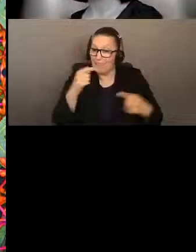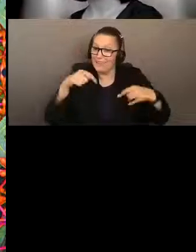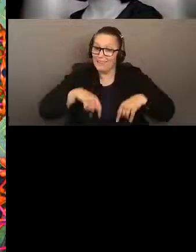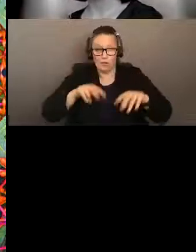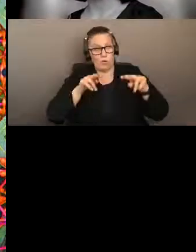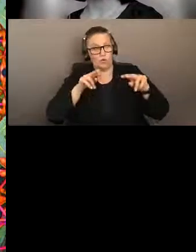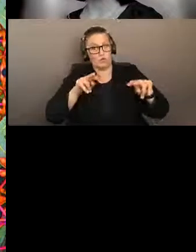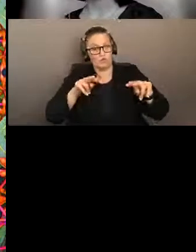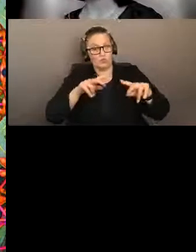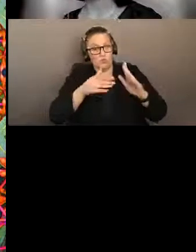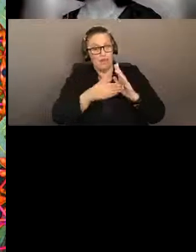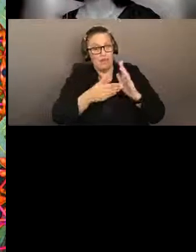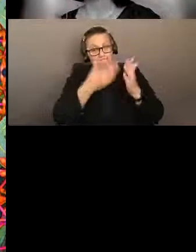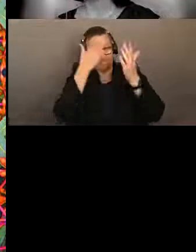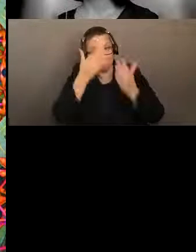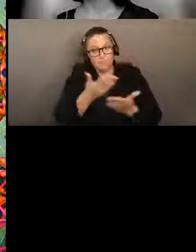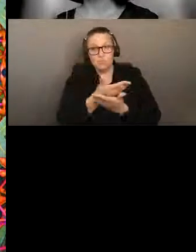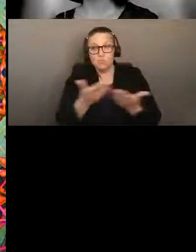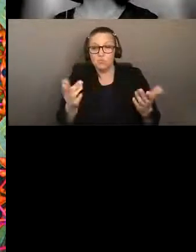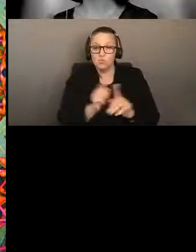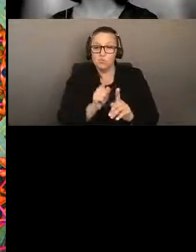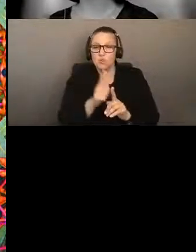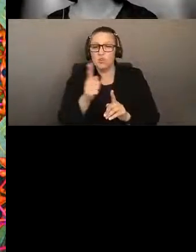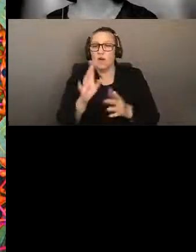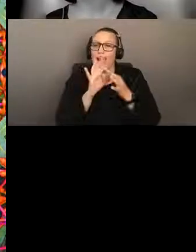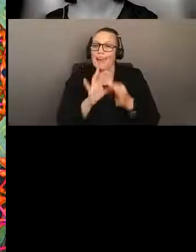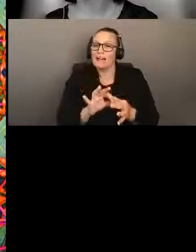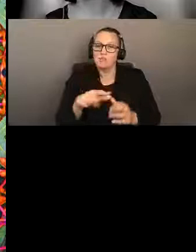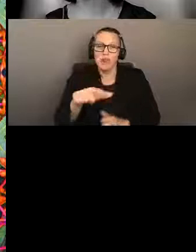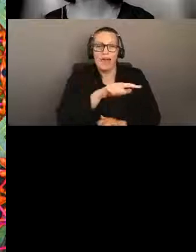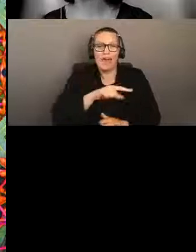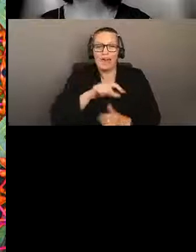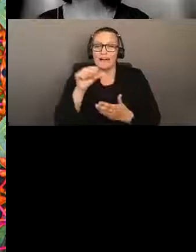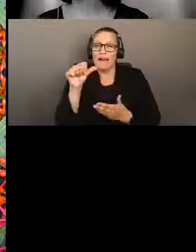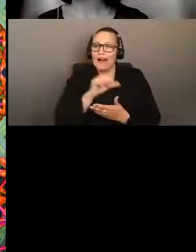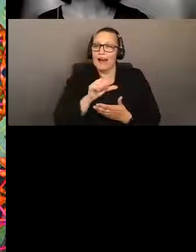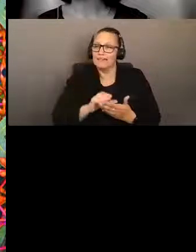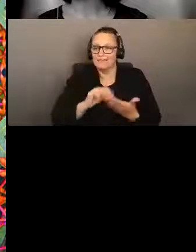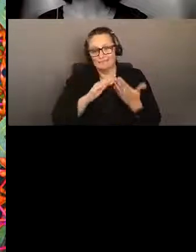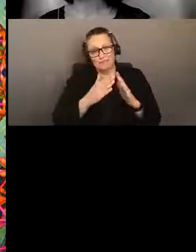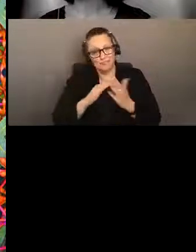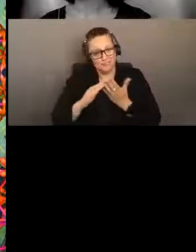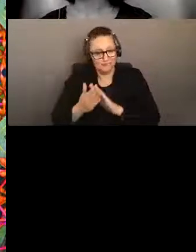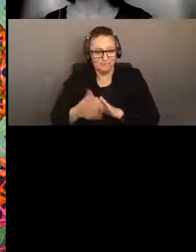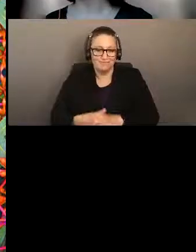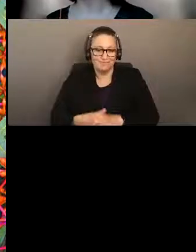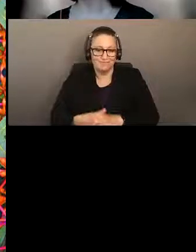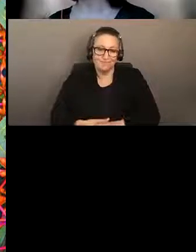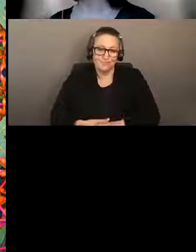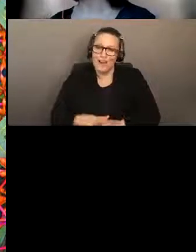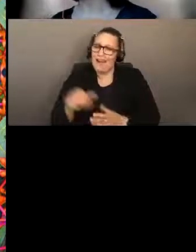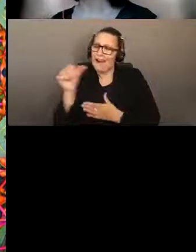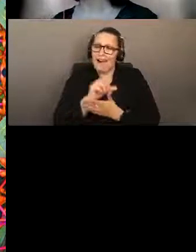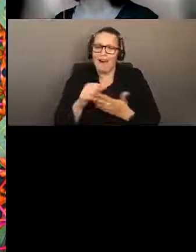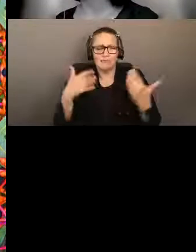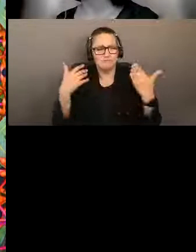to land, water and community. Art is integral to Aboriginal culture. It is one of the ways stories have been told for generations,